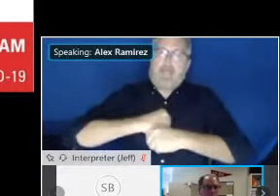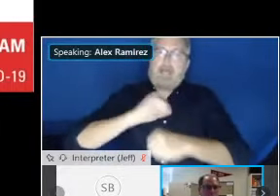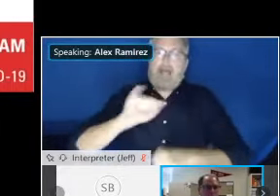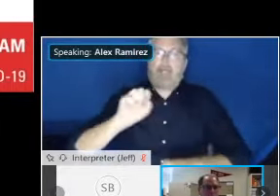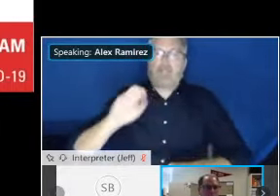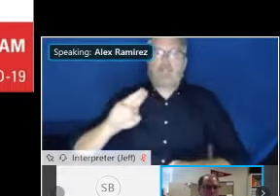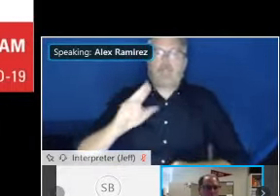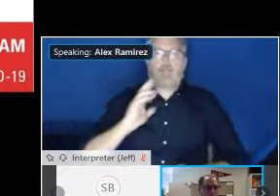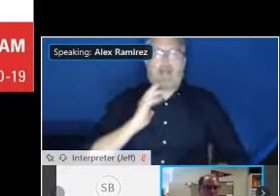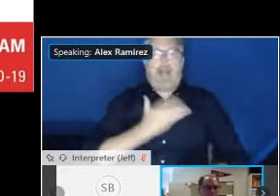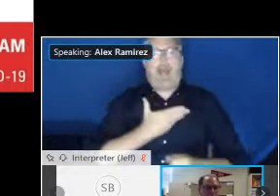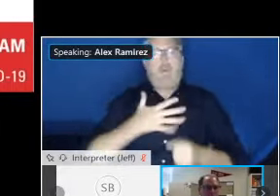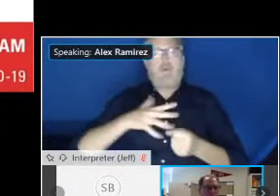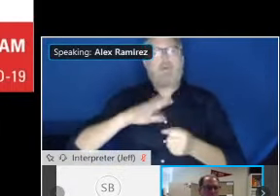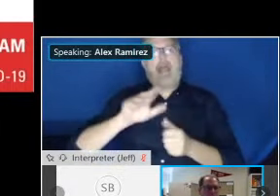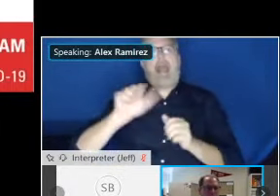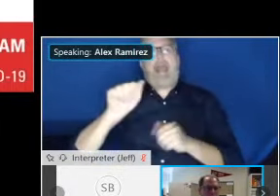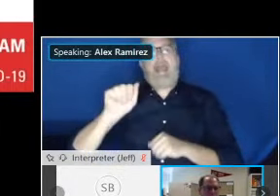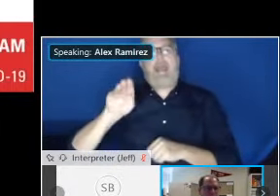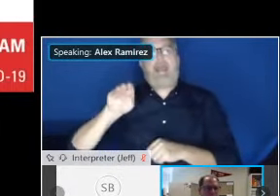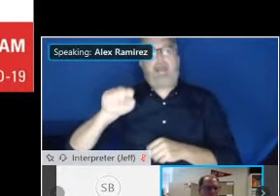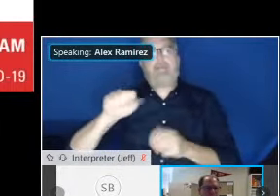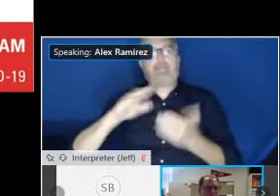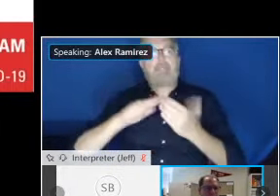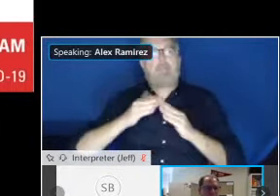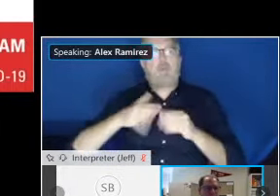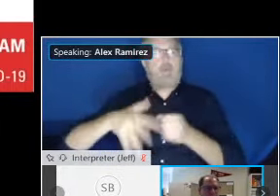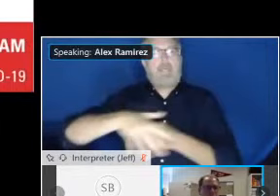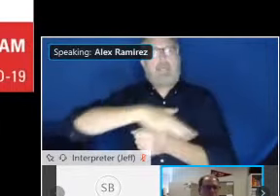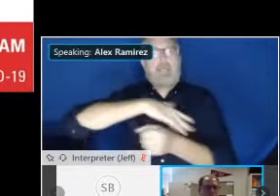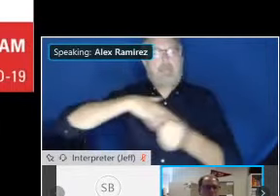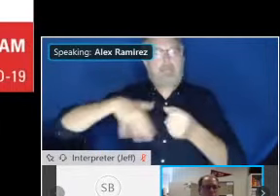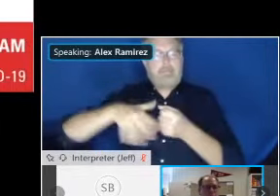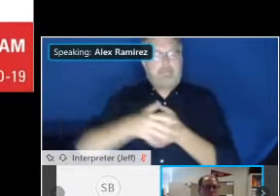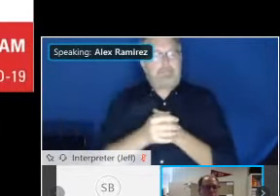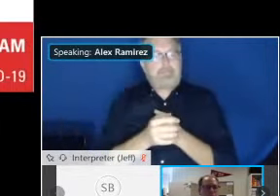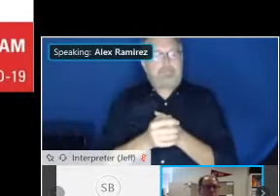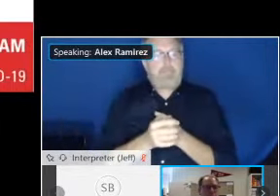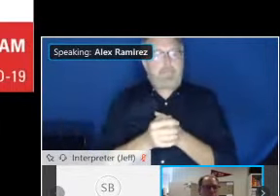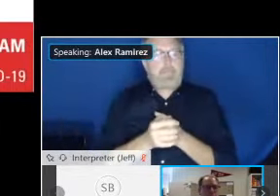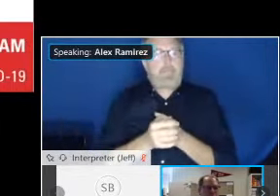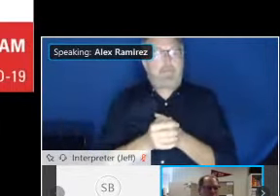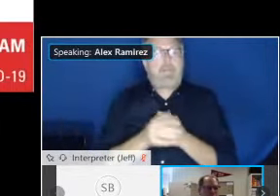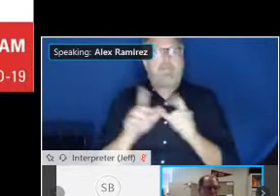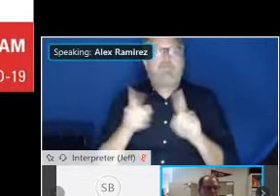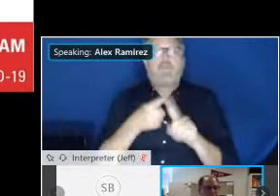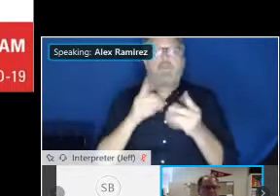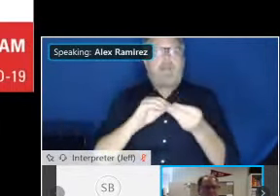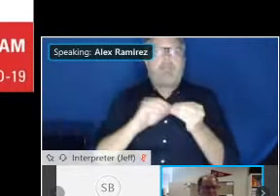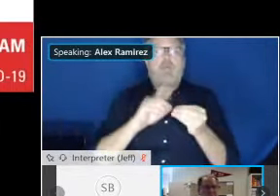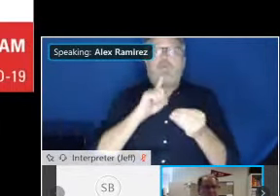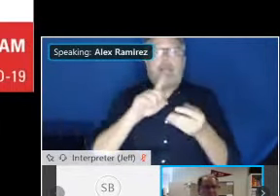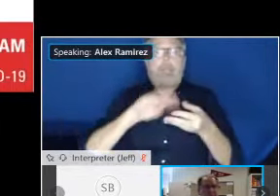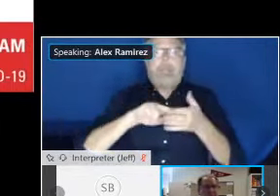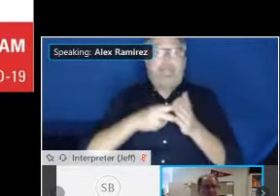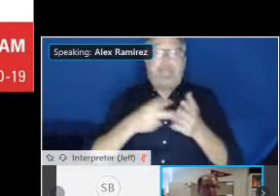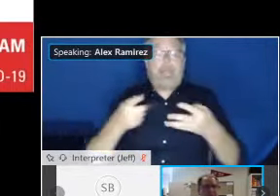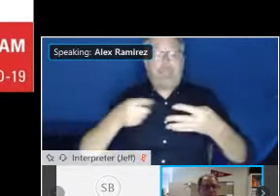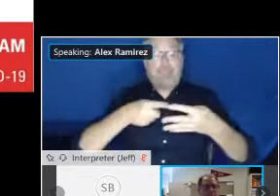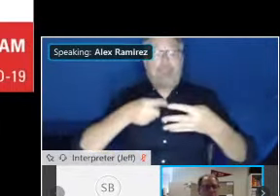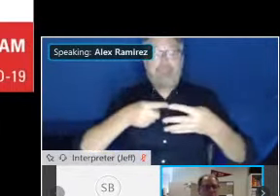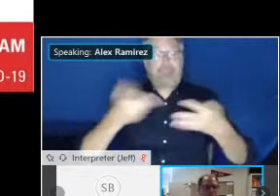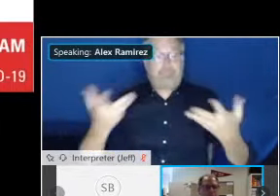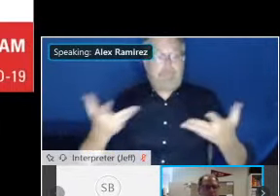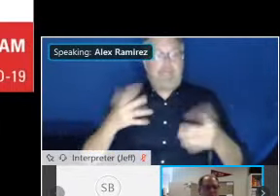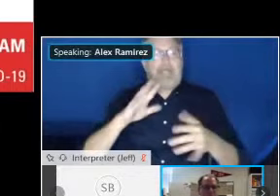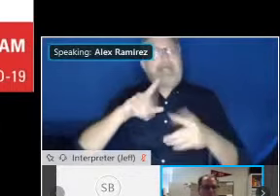and our community around us. Next slide, please. So first, what do the numbers really mean? Again, it's dependent on